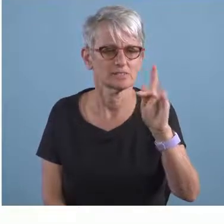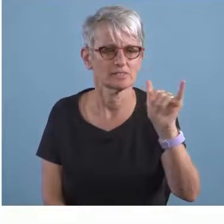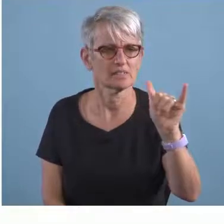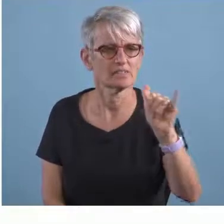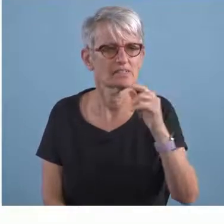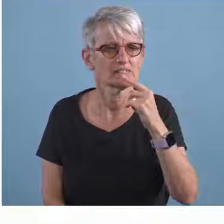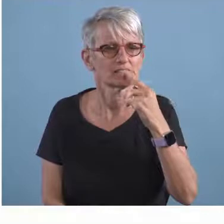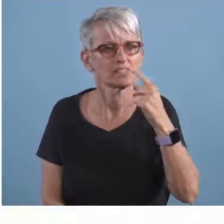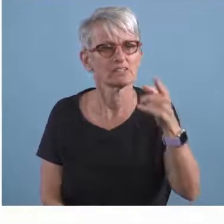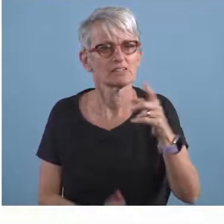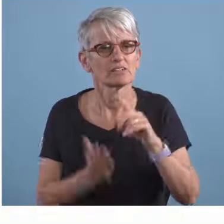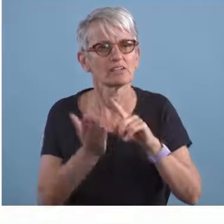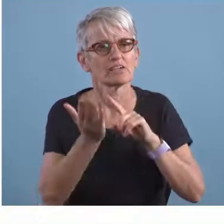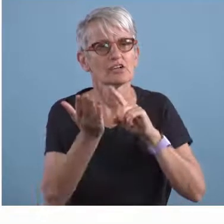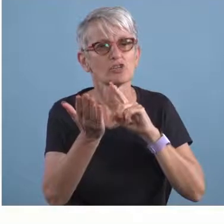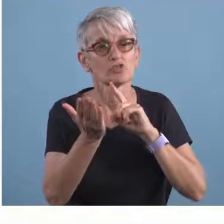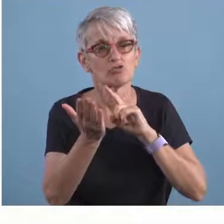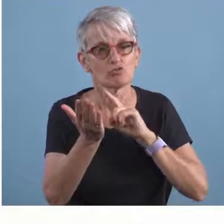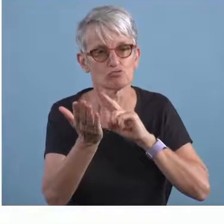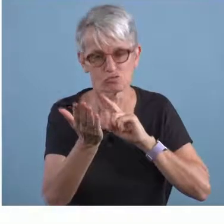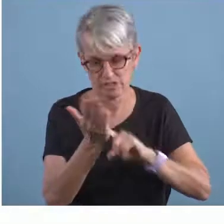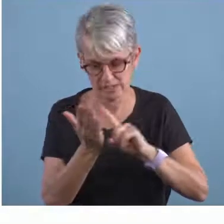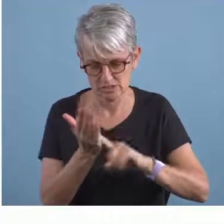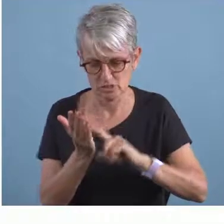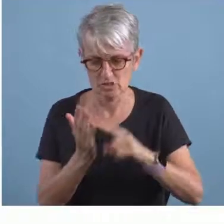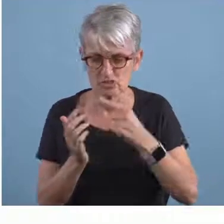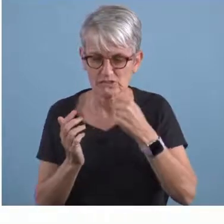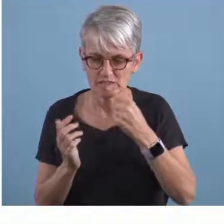research has suggested that disparities